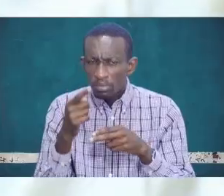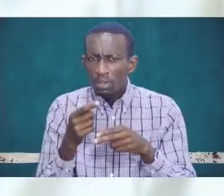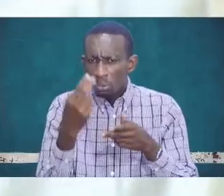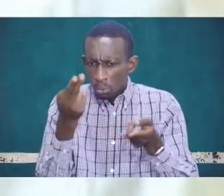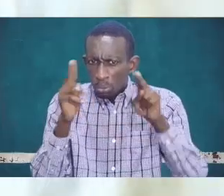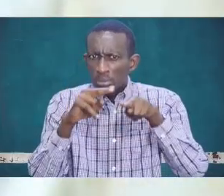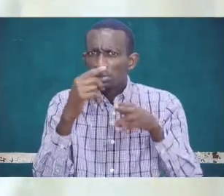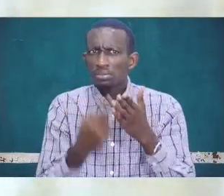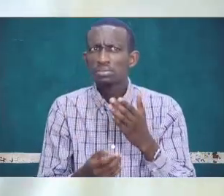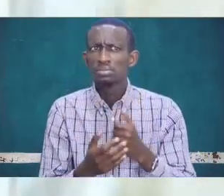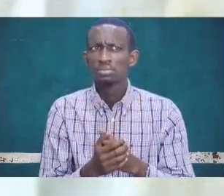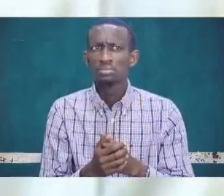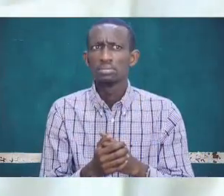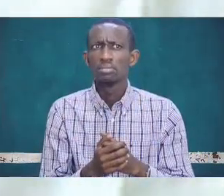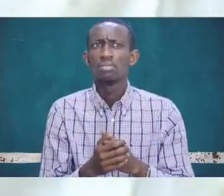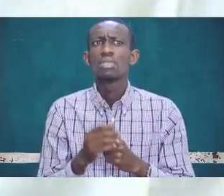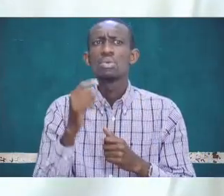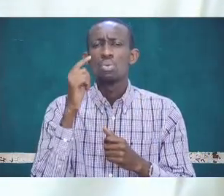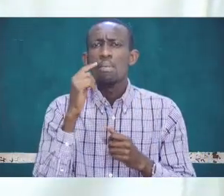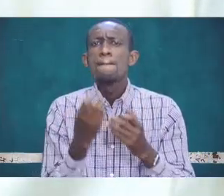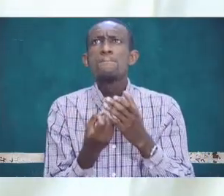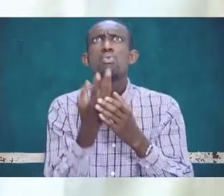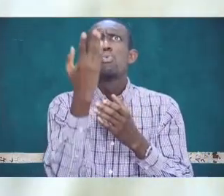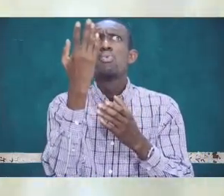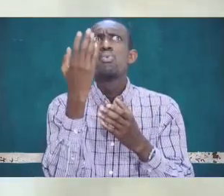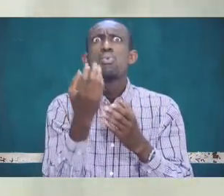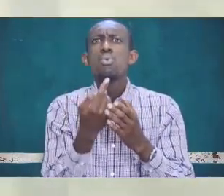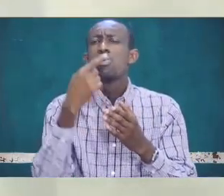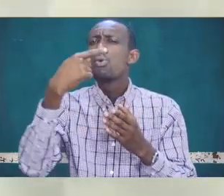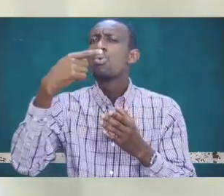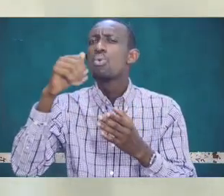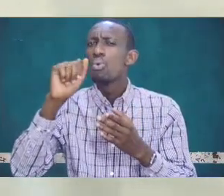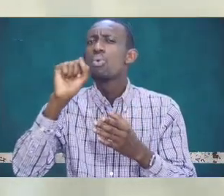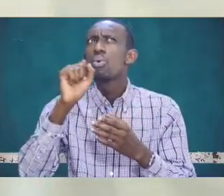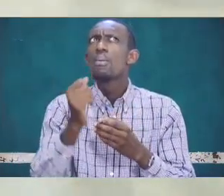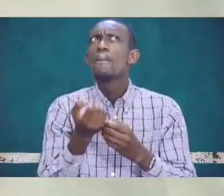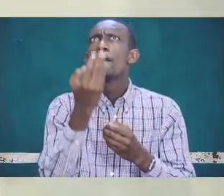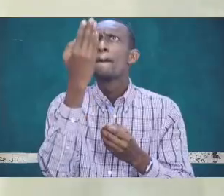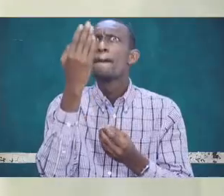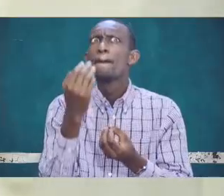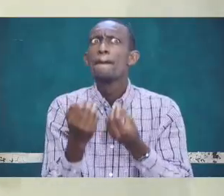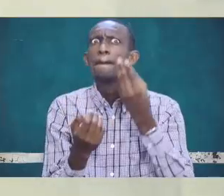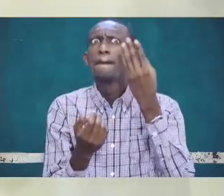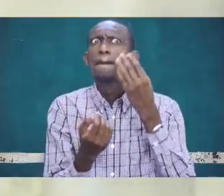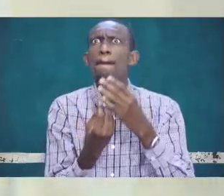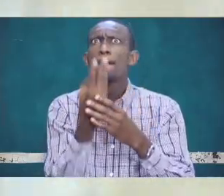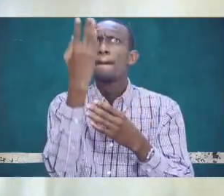see that there is some fumes of the gas coming up.